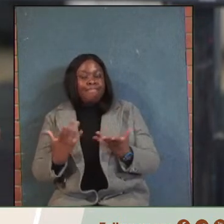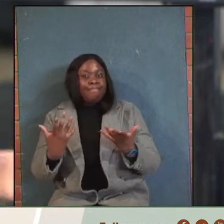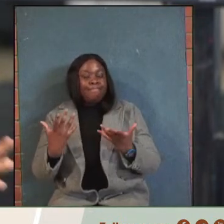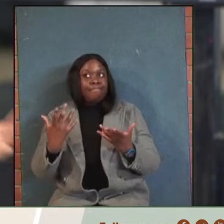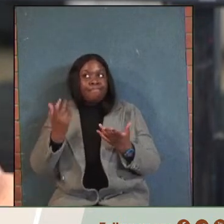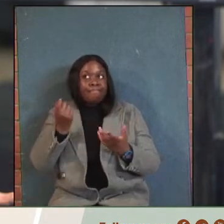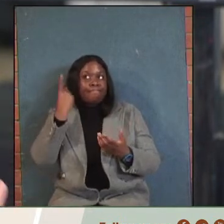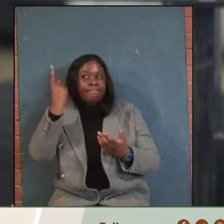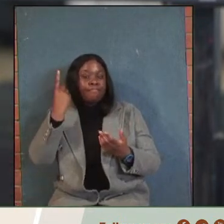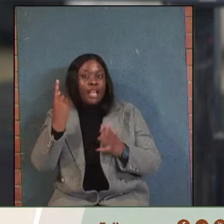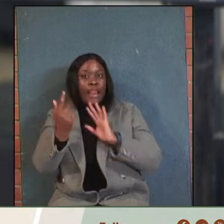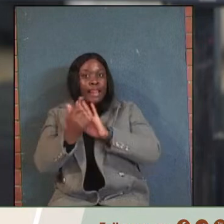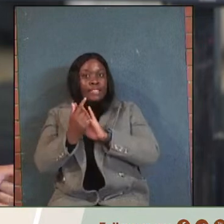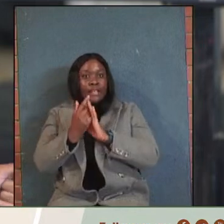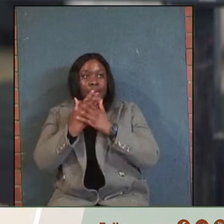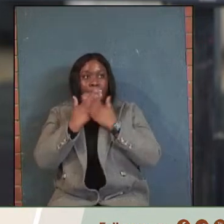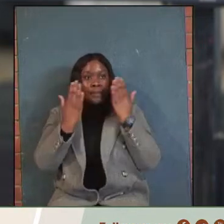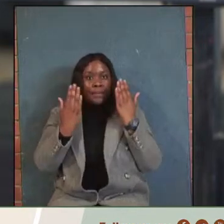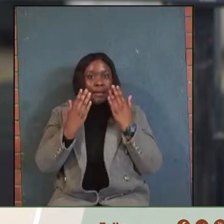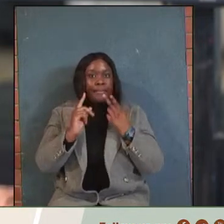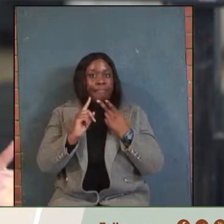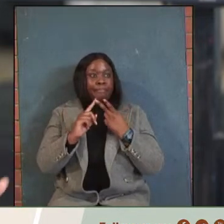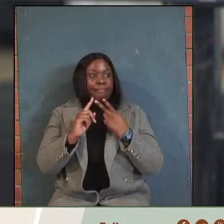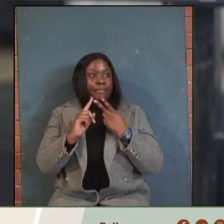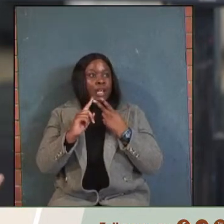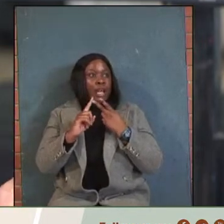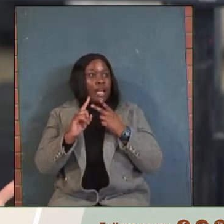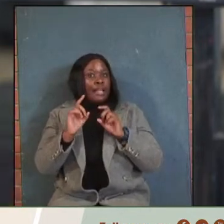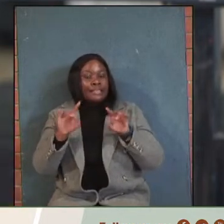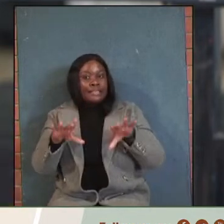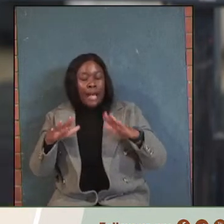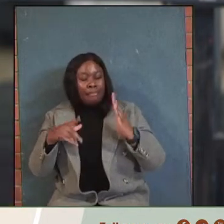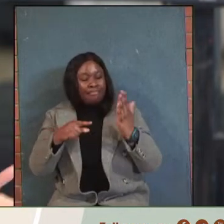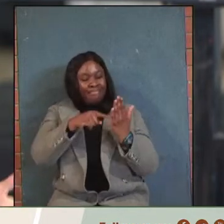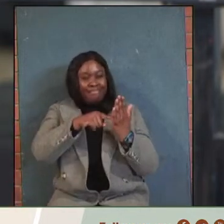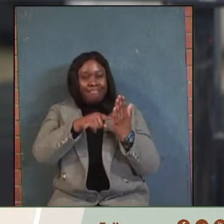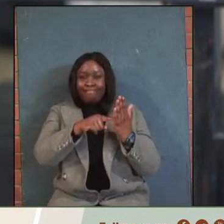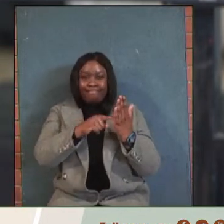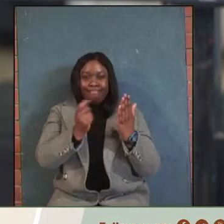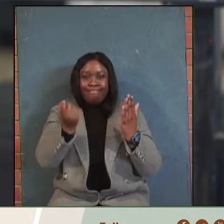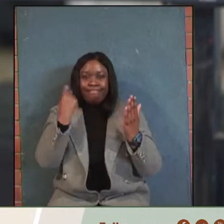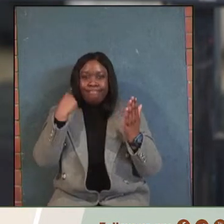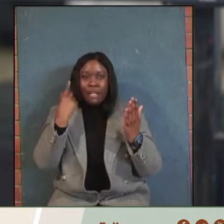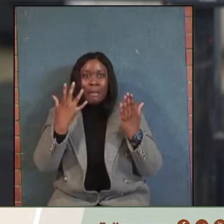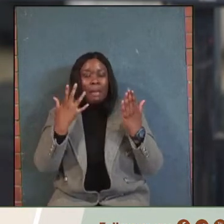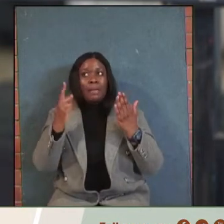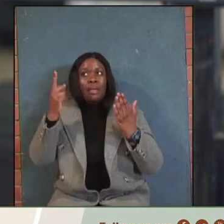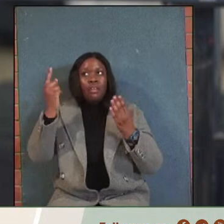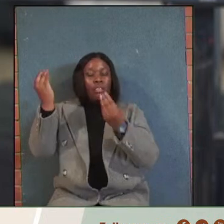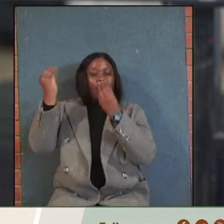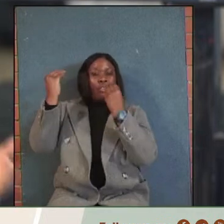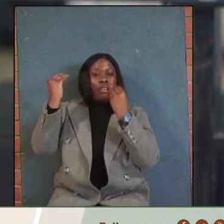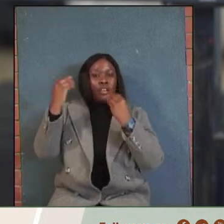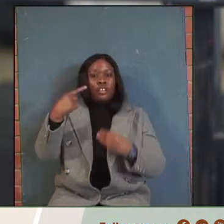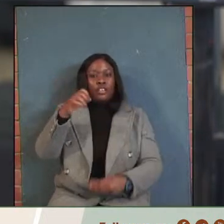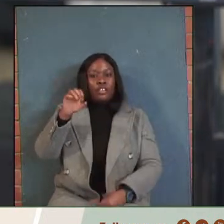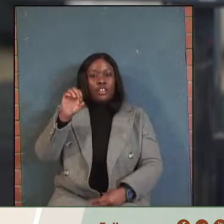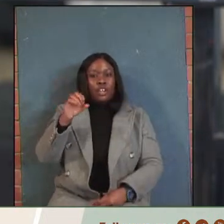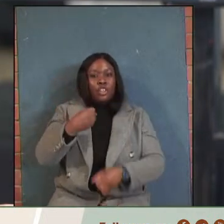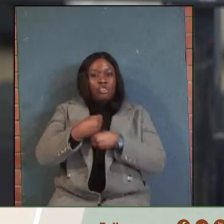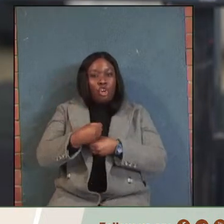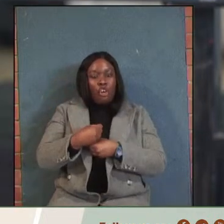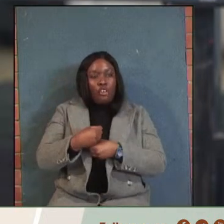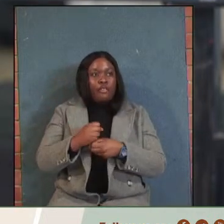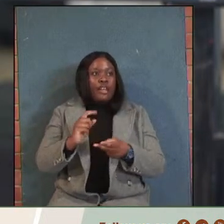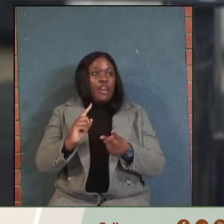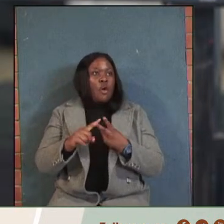a lesson in class, for example, you're with Mr. Mutetswa and he was teaching geometry and it passed you like this and you're like, oh, what happened here? You